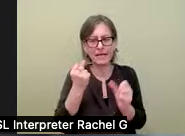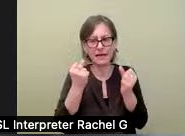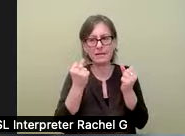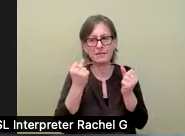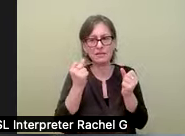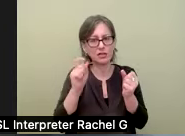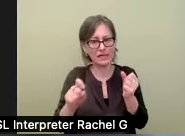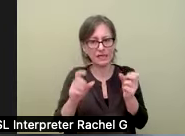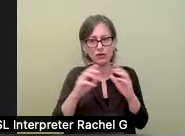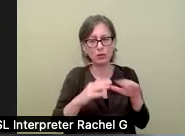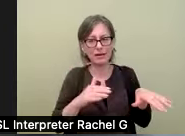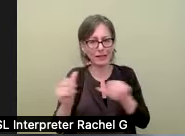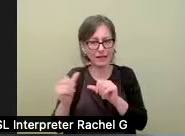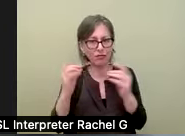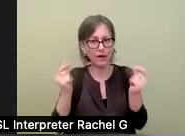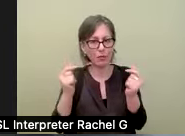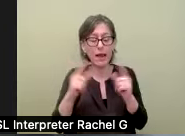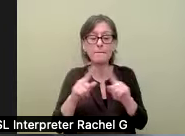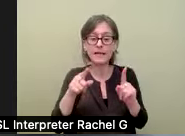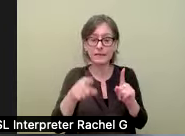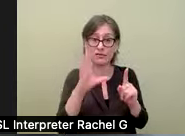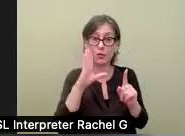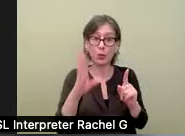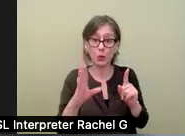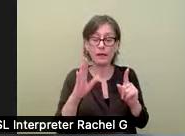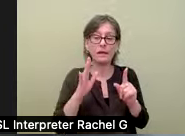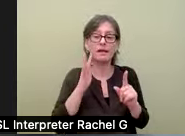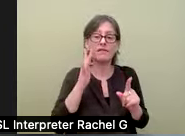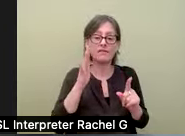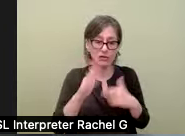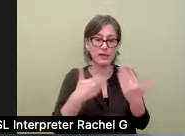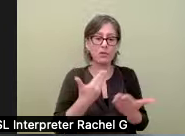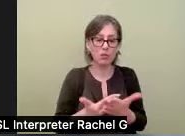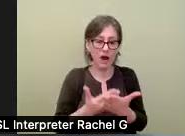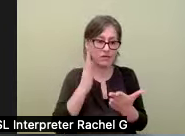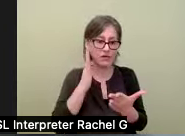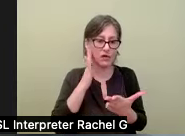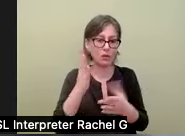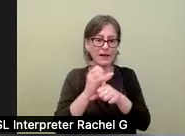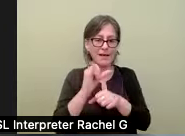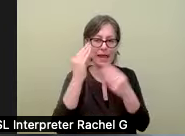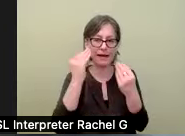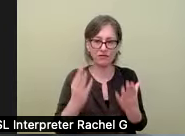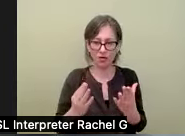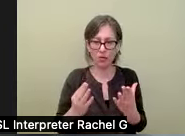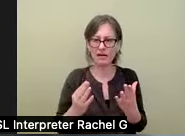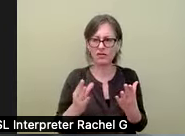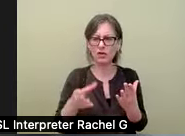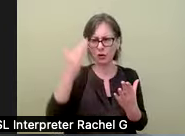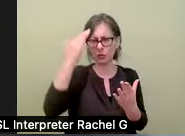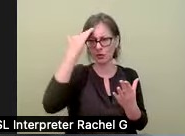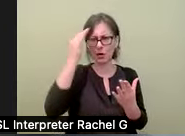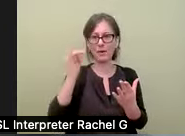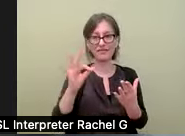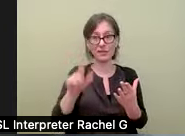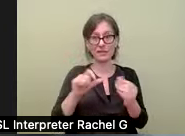right away. However, this will eventually come. You will receive this information, and so you'll know if you need to